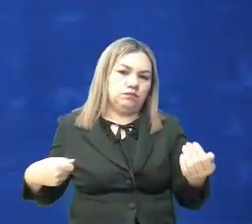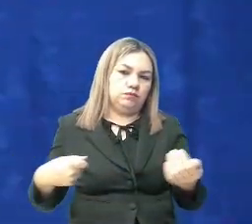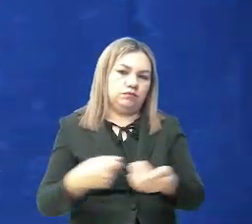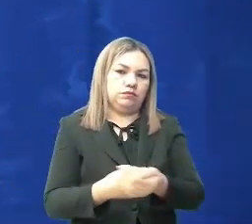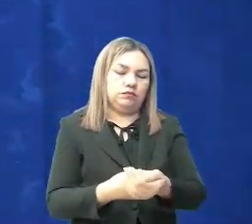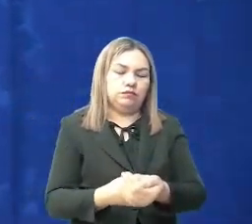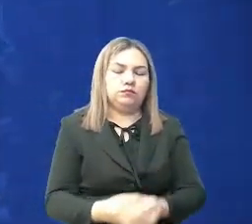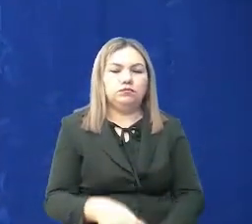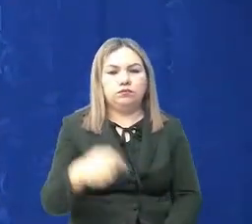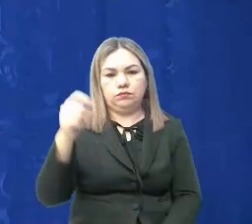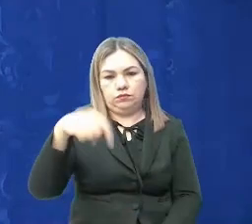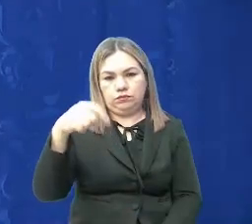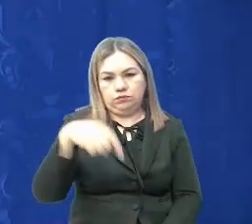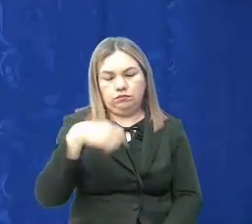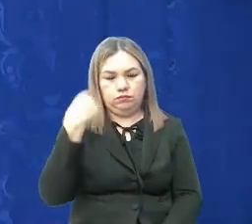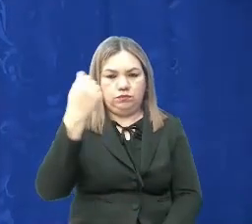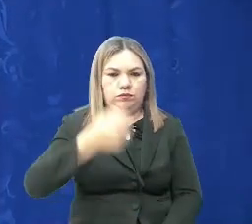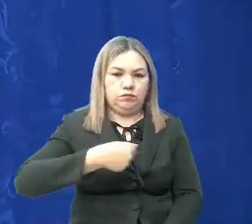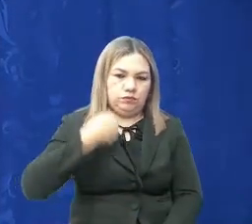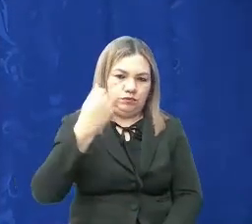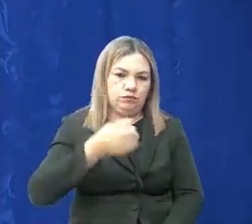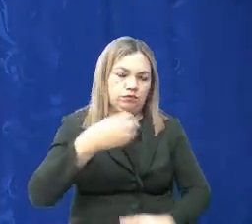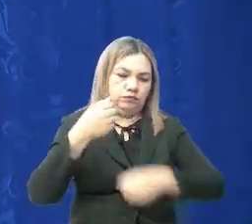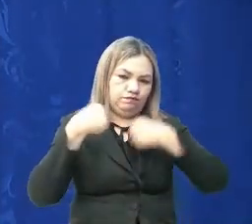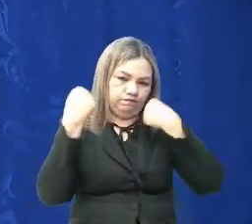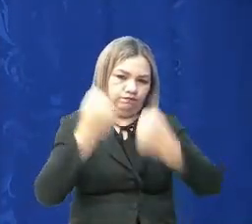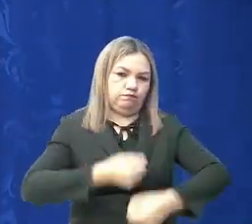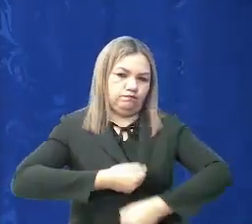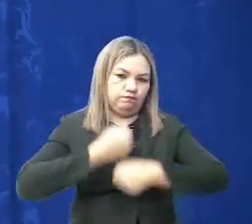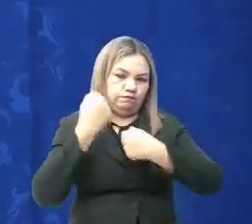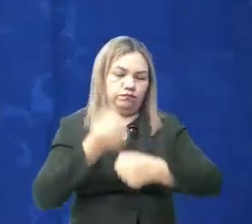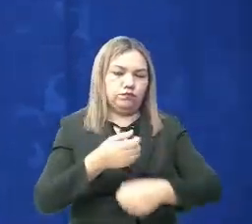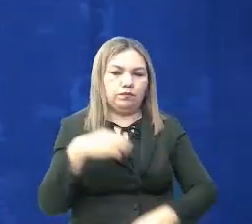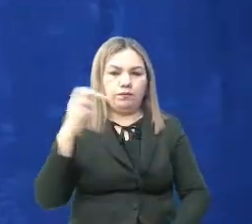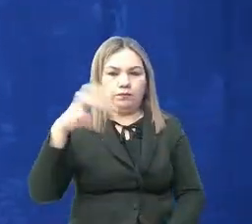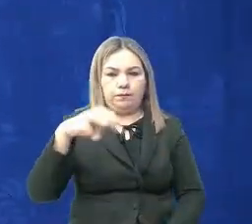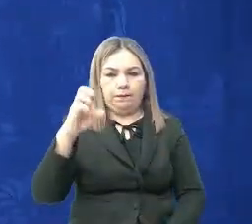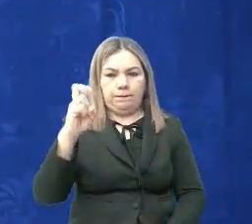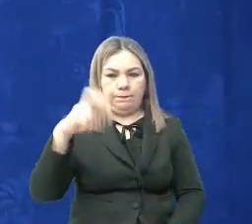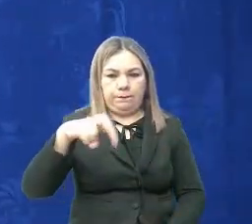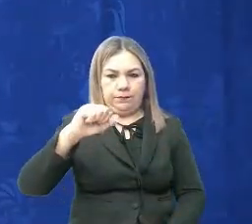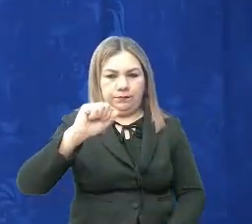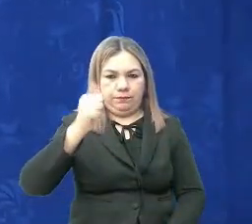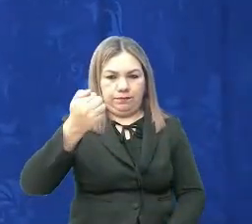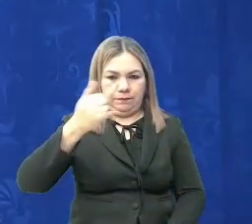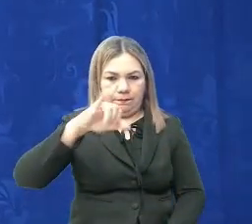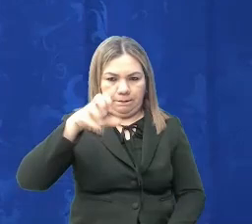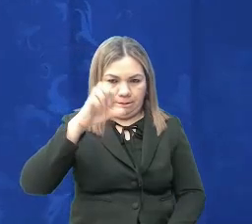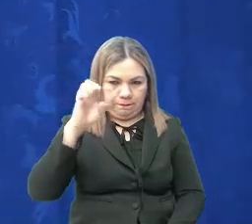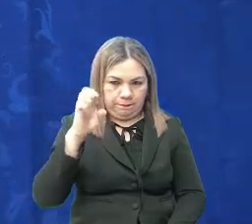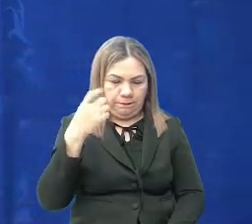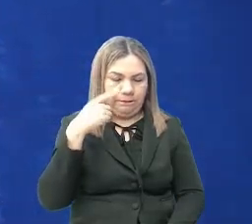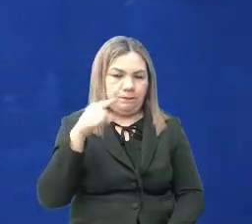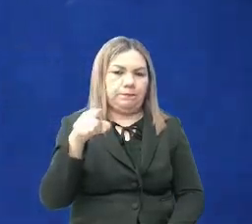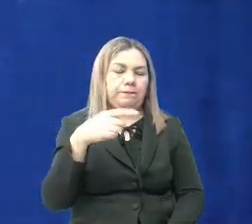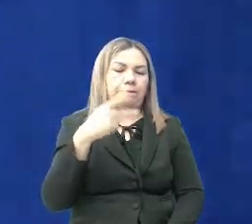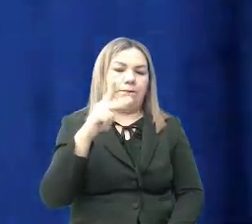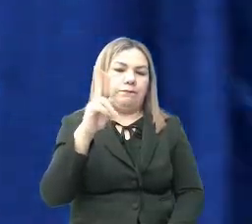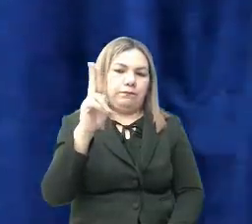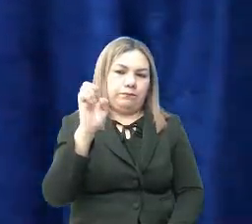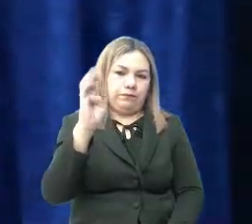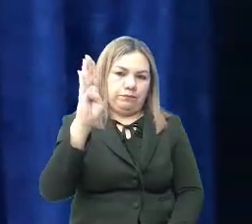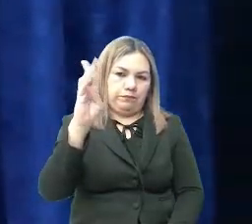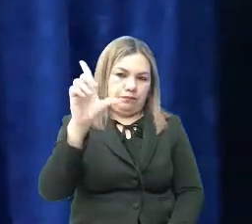Christian. Today you need to, prophet, apostle, let go of a message, a left hand, because these people